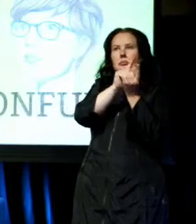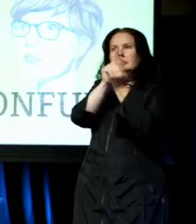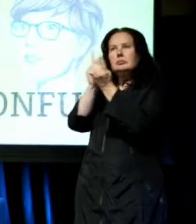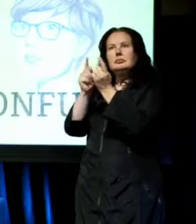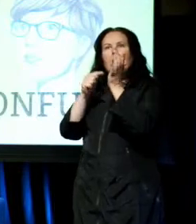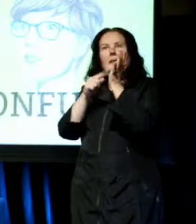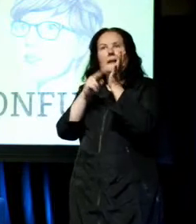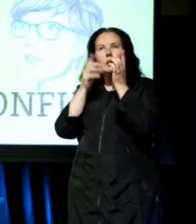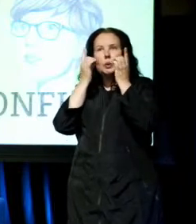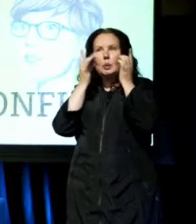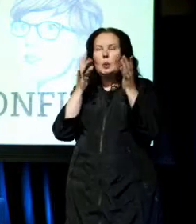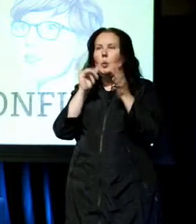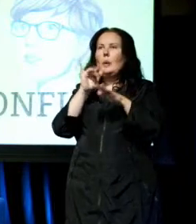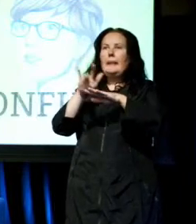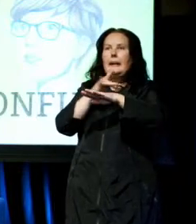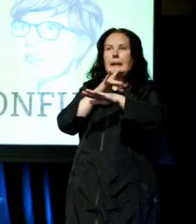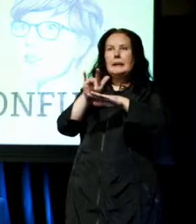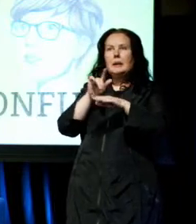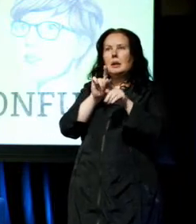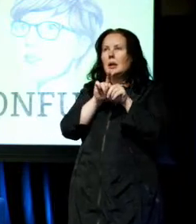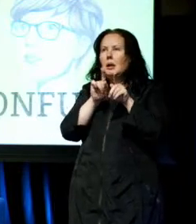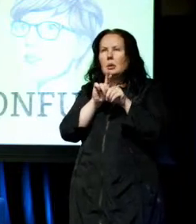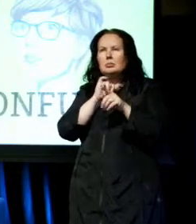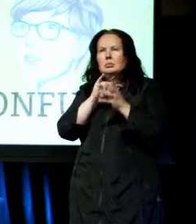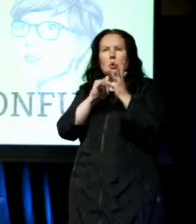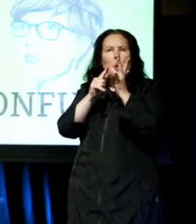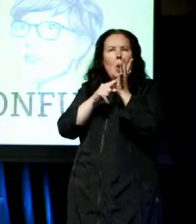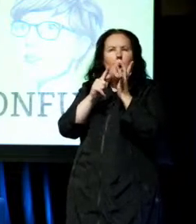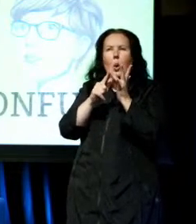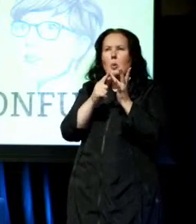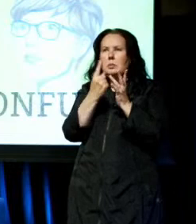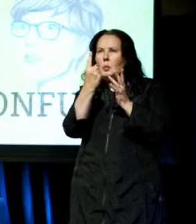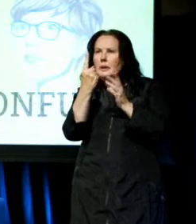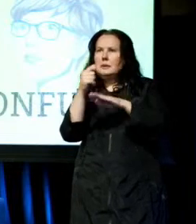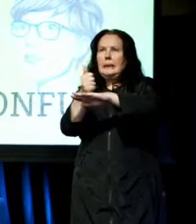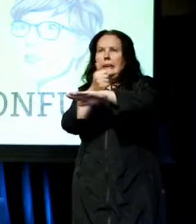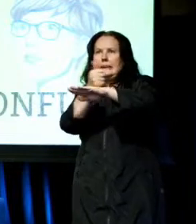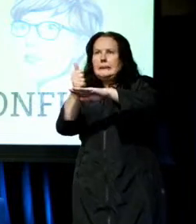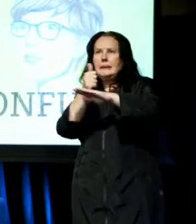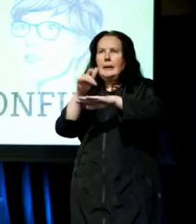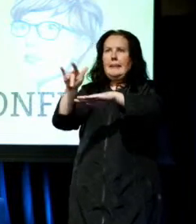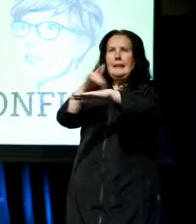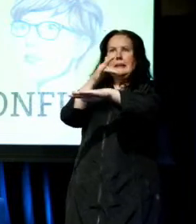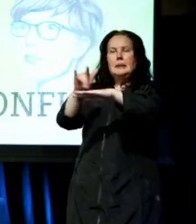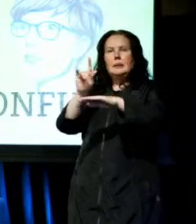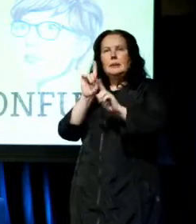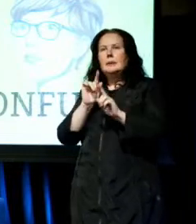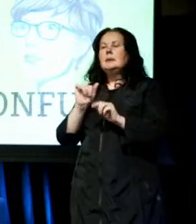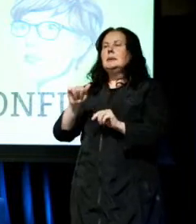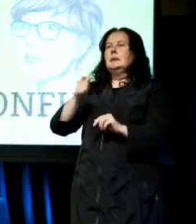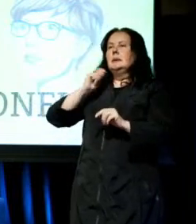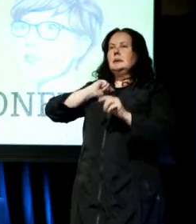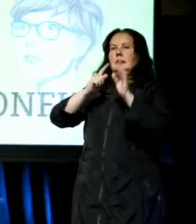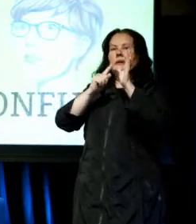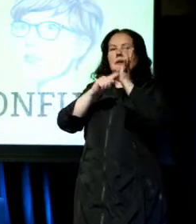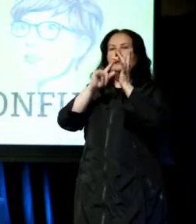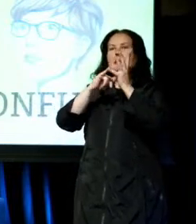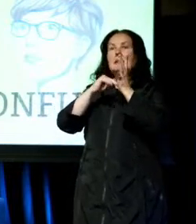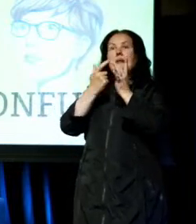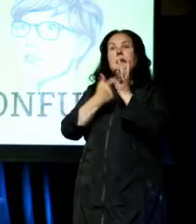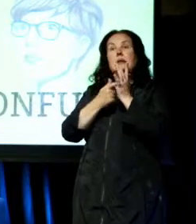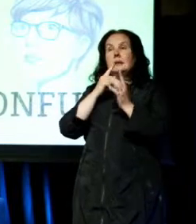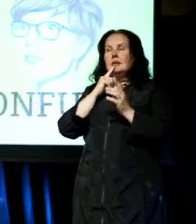lame theatre or was it more like a solo show? Like, how do you? Yes. Well, yeah, it was a great degree and I